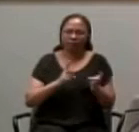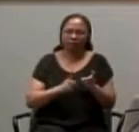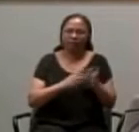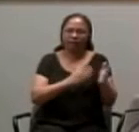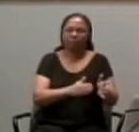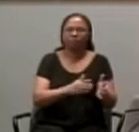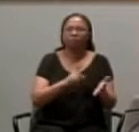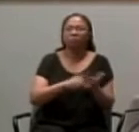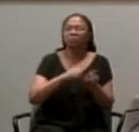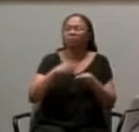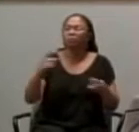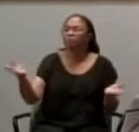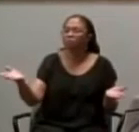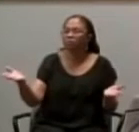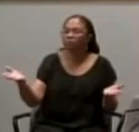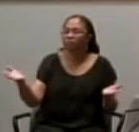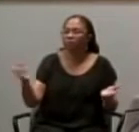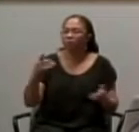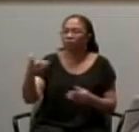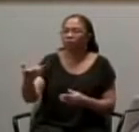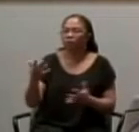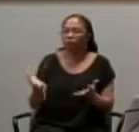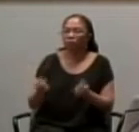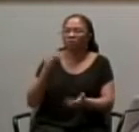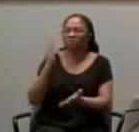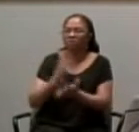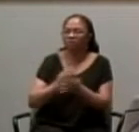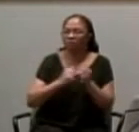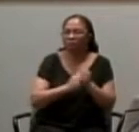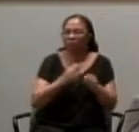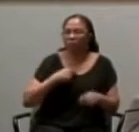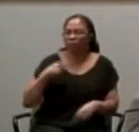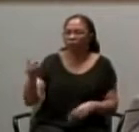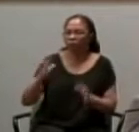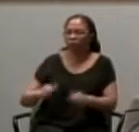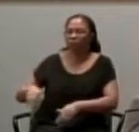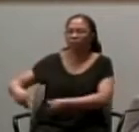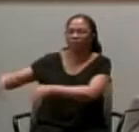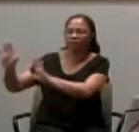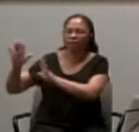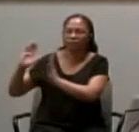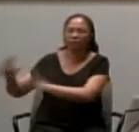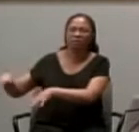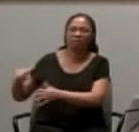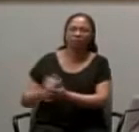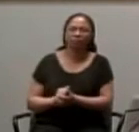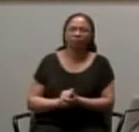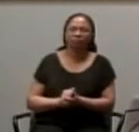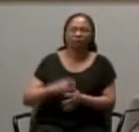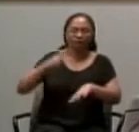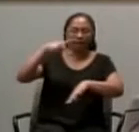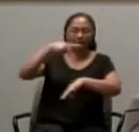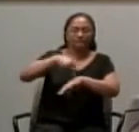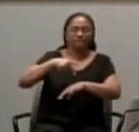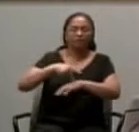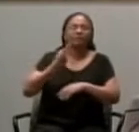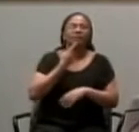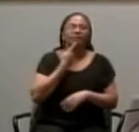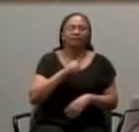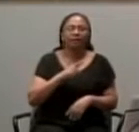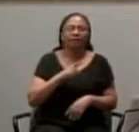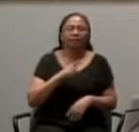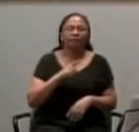What about you? Do you want to go away too? Simon Peter answered,